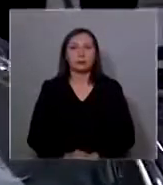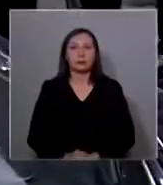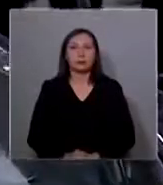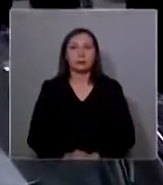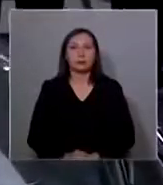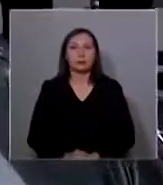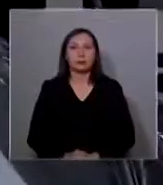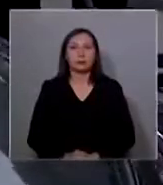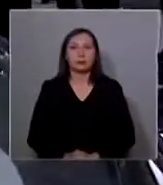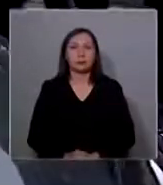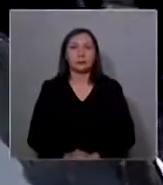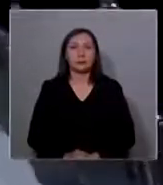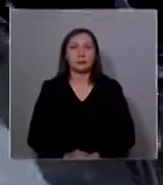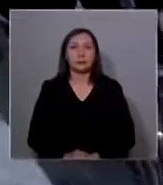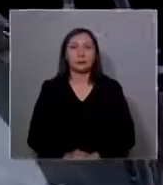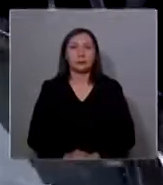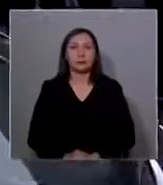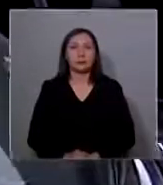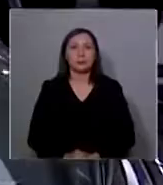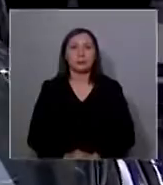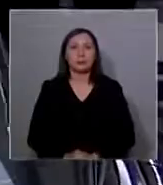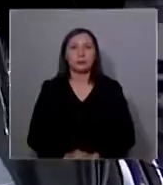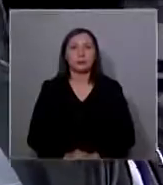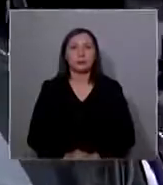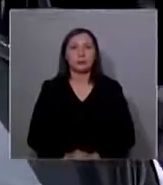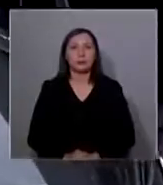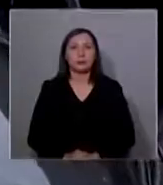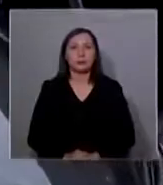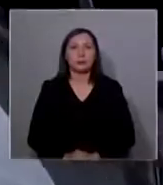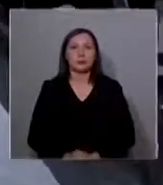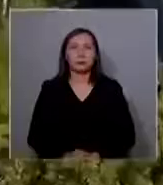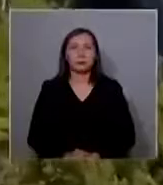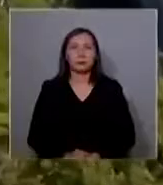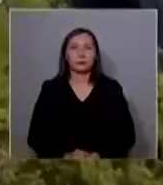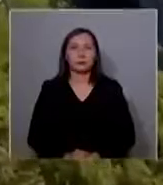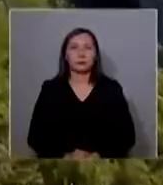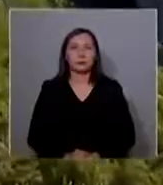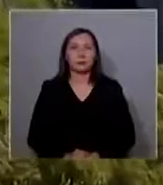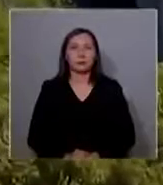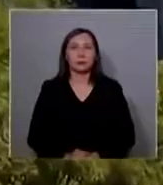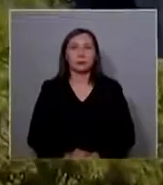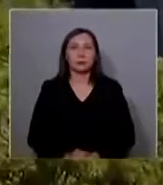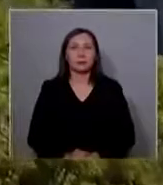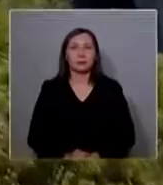The young president faces a raft of challenges, including an economic slowdown, high